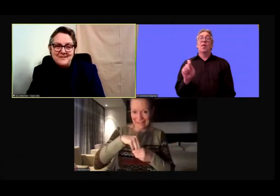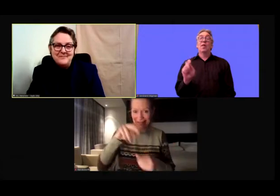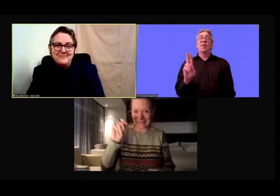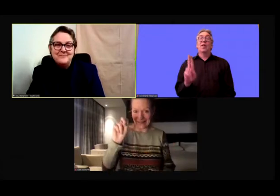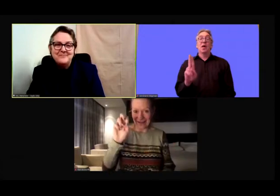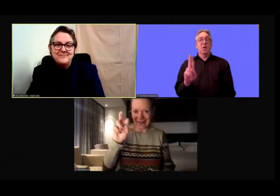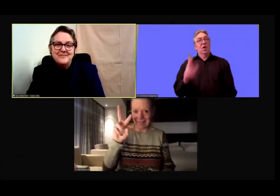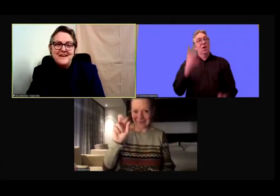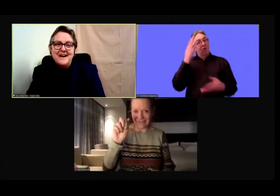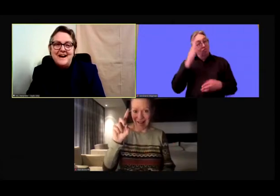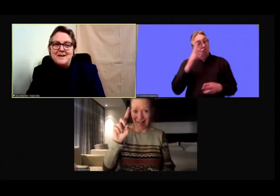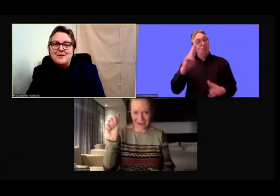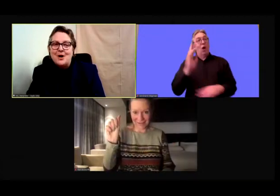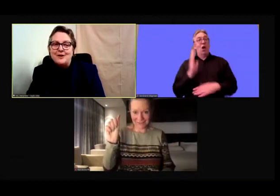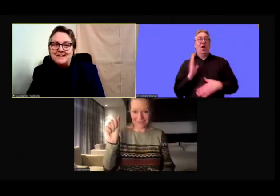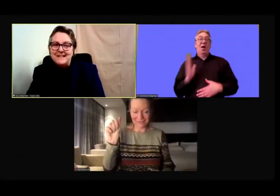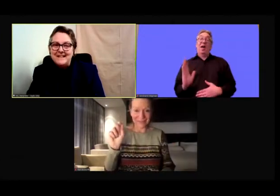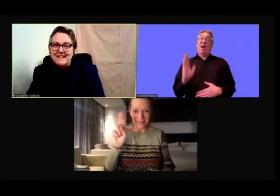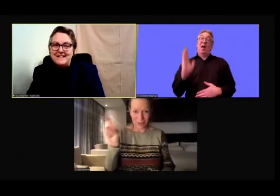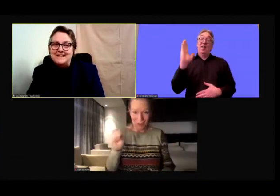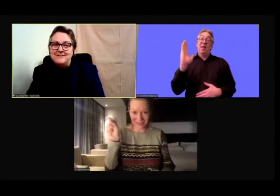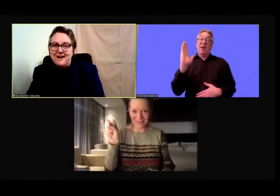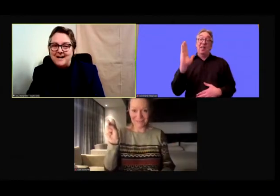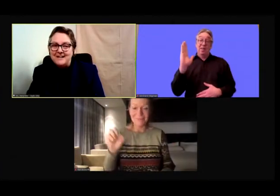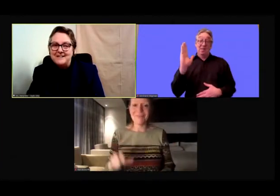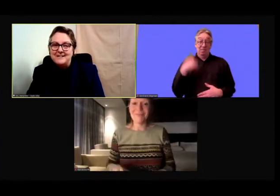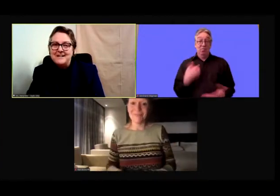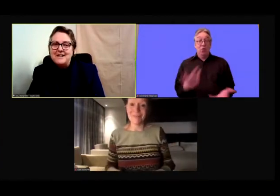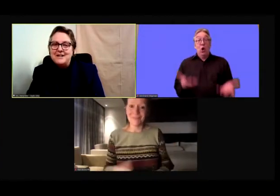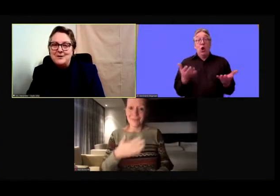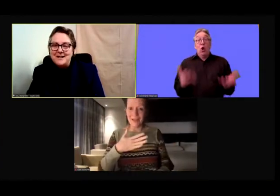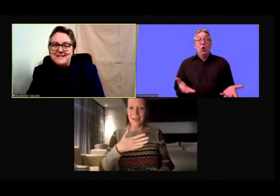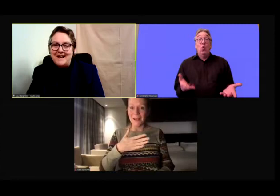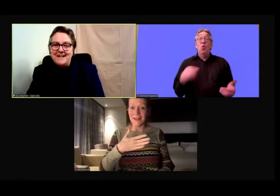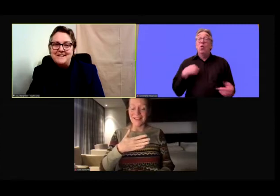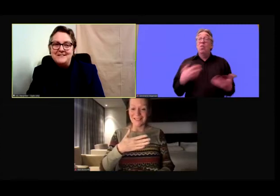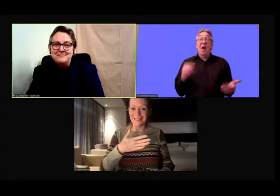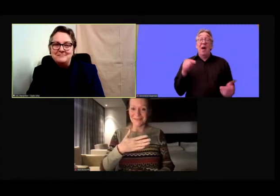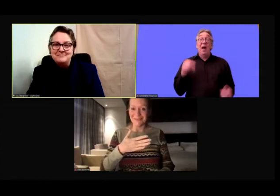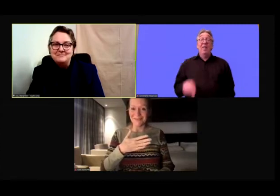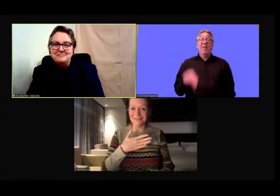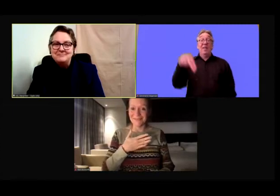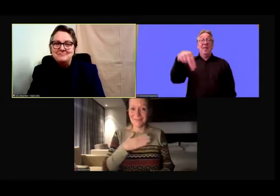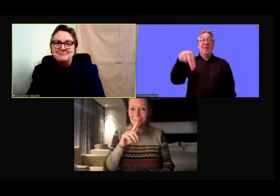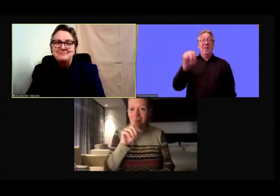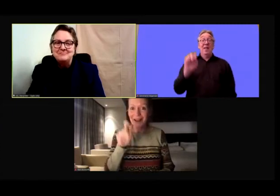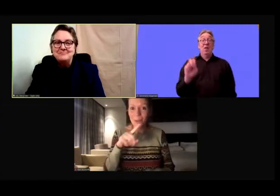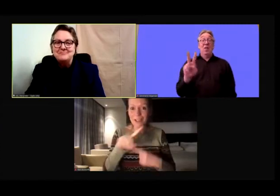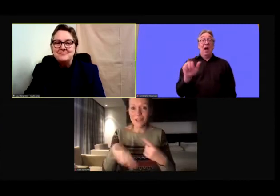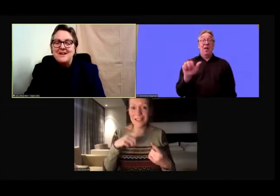Esteemed candidate, I am currently in Nevada, USA.